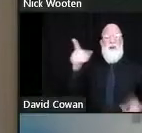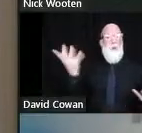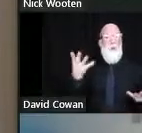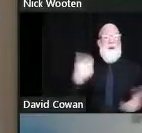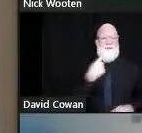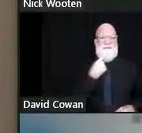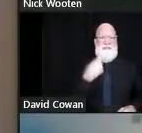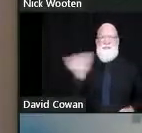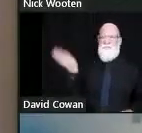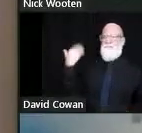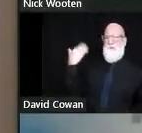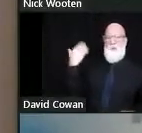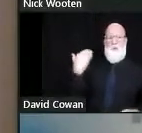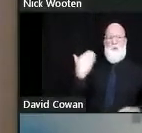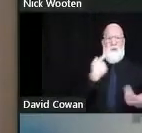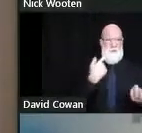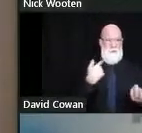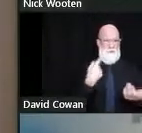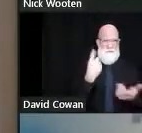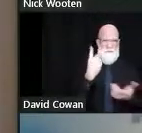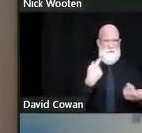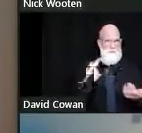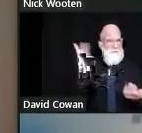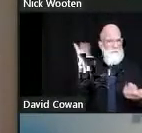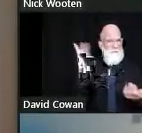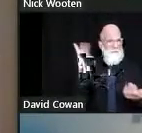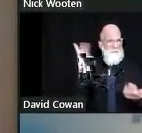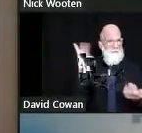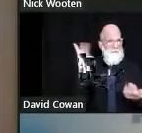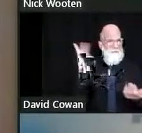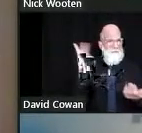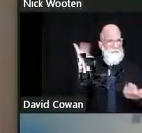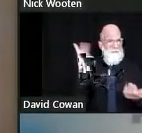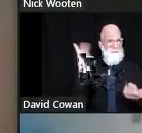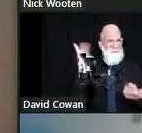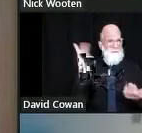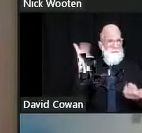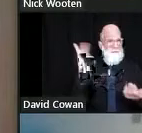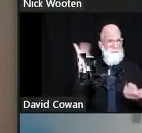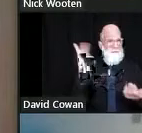weeks ago specifically that once you get to 10 or 20% of